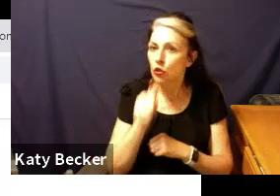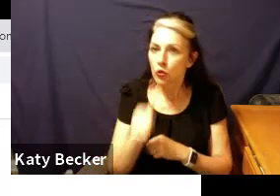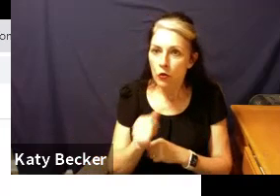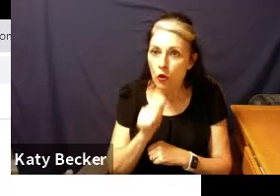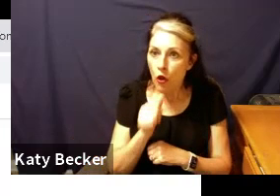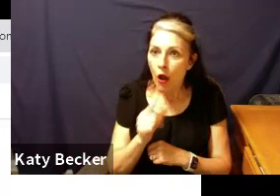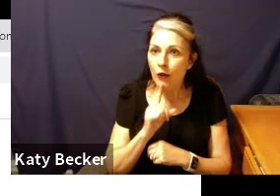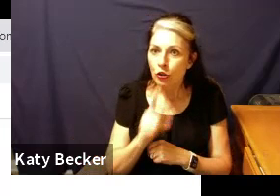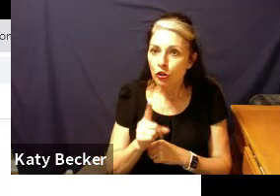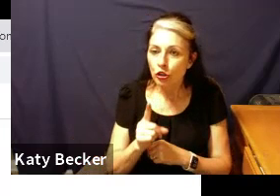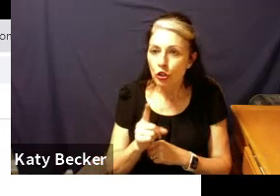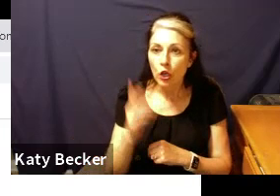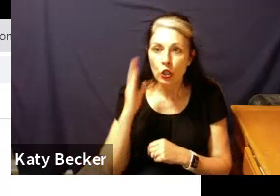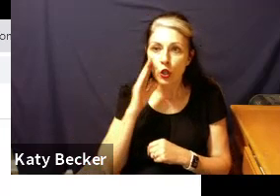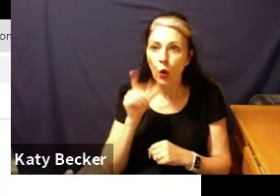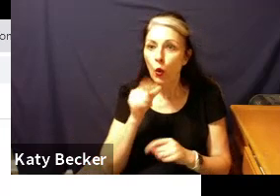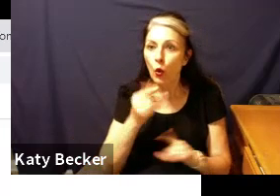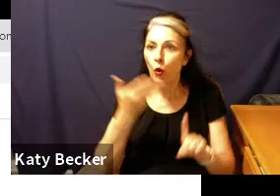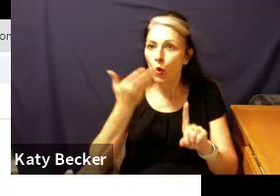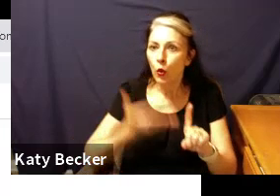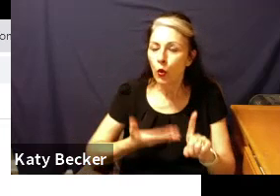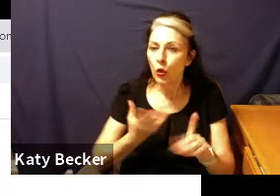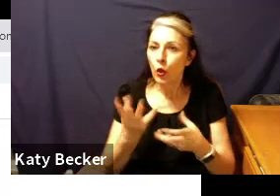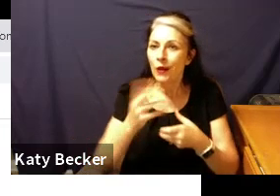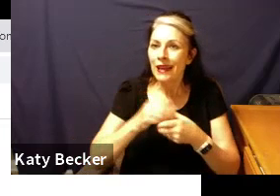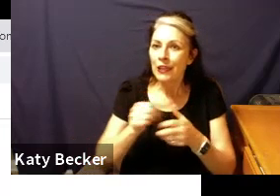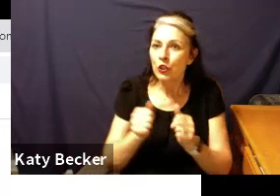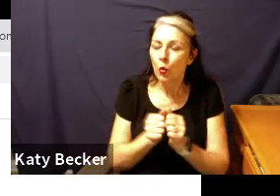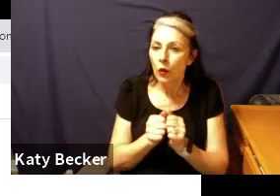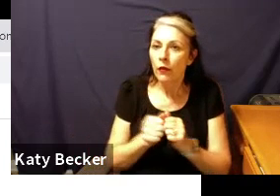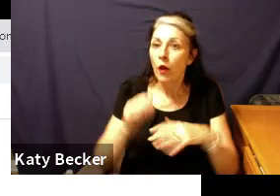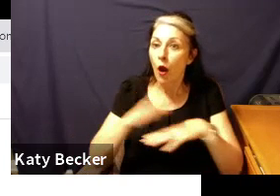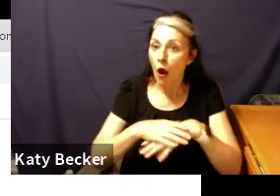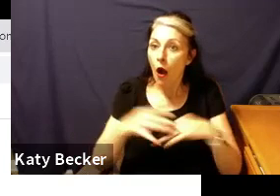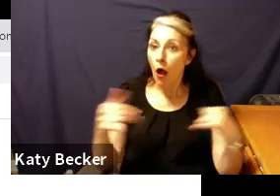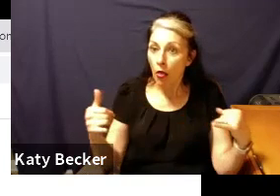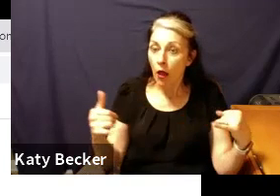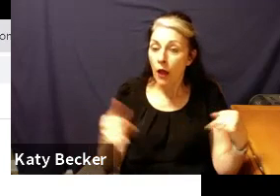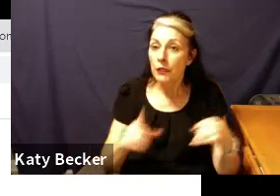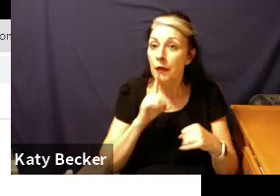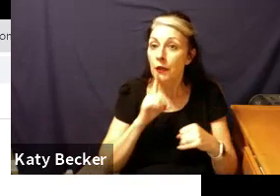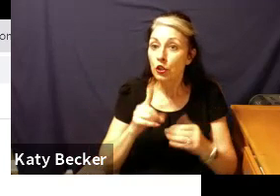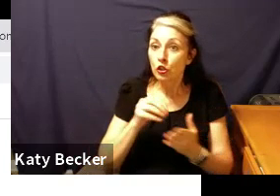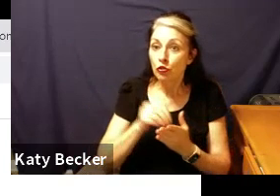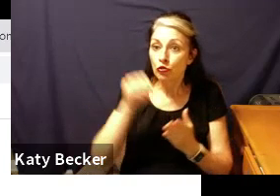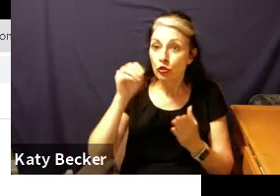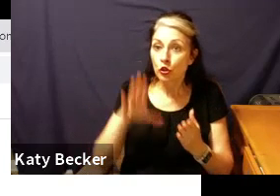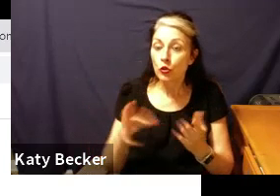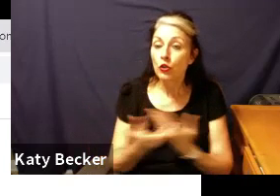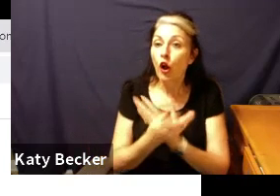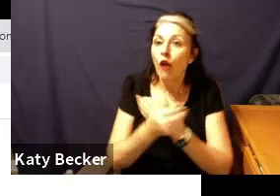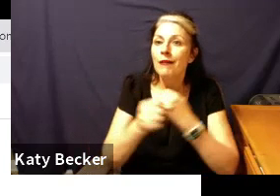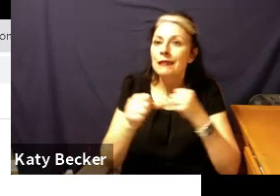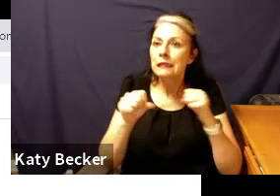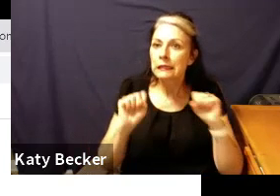to get to know who it is that you're engaging with when you are online to make sure that our students are safe.